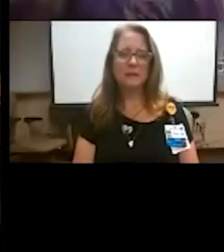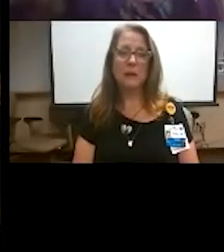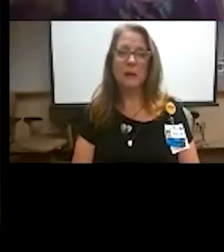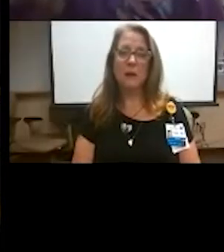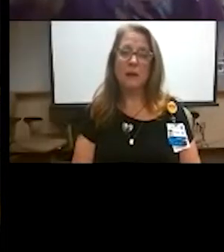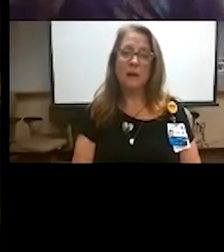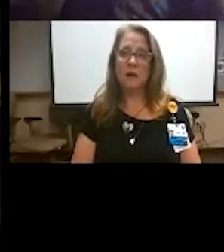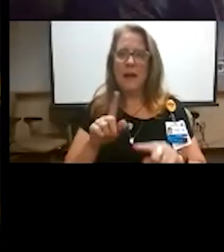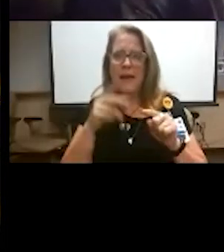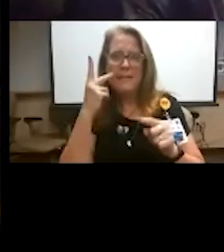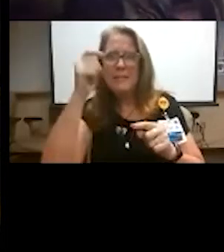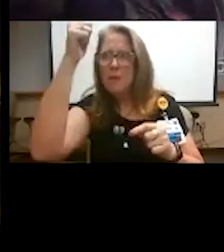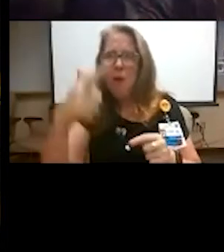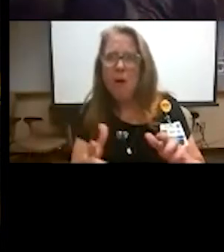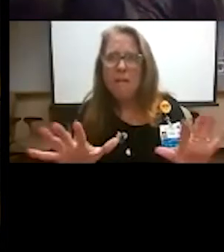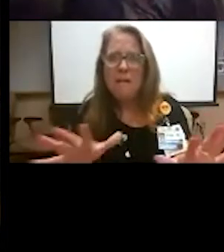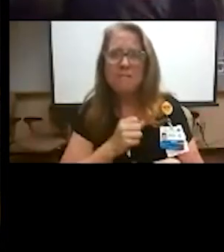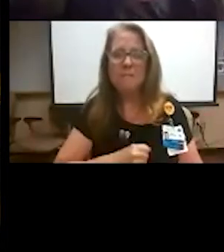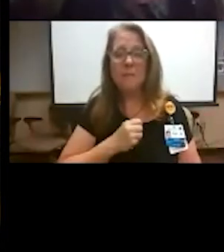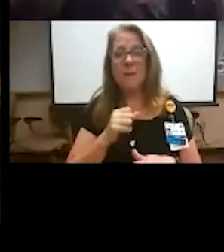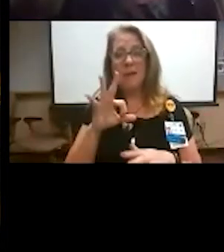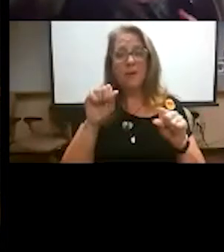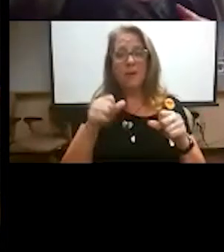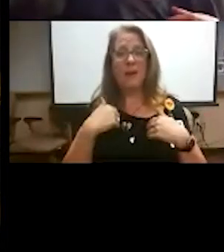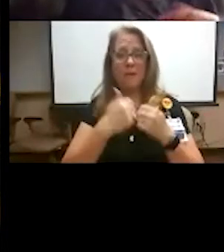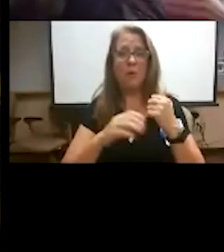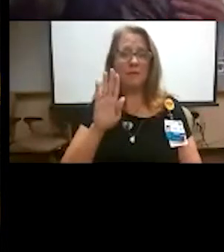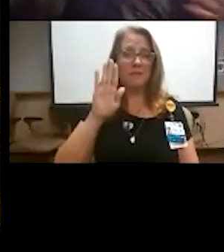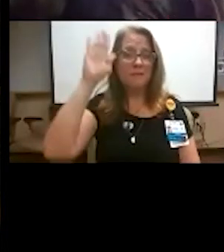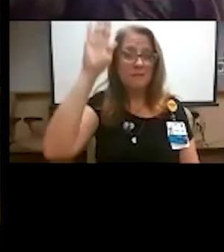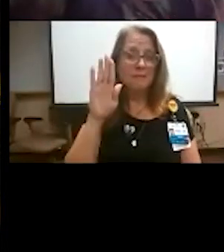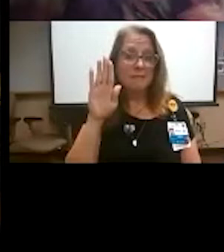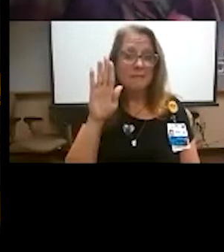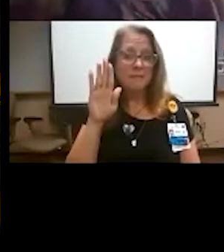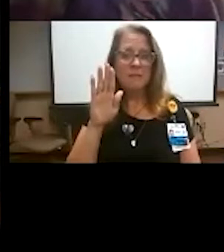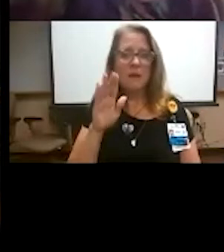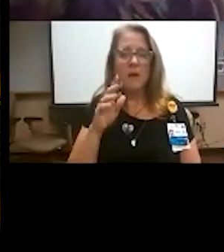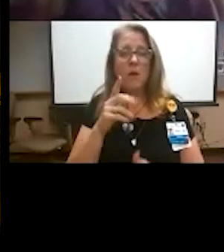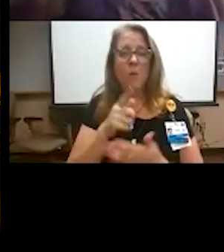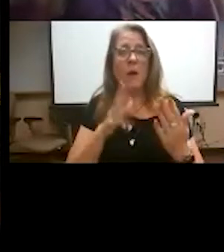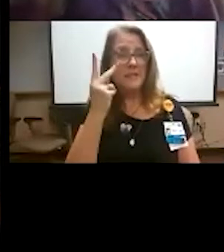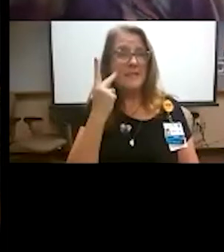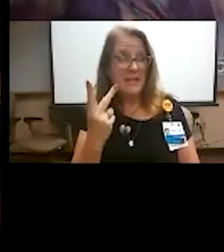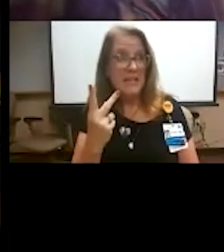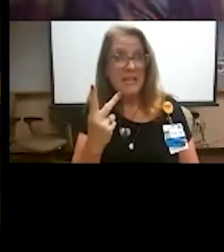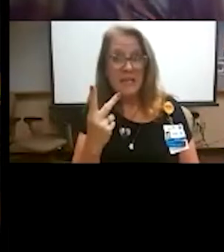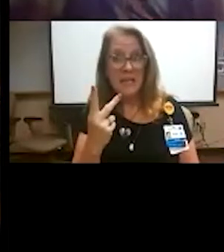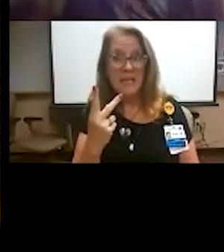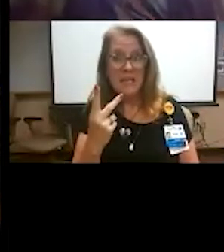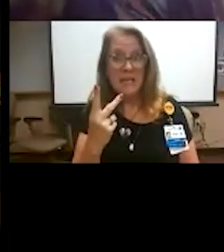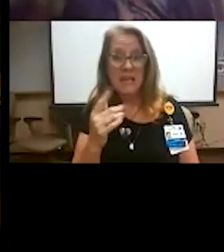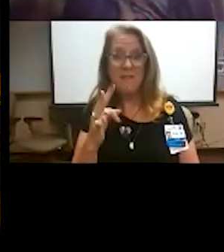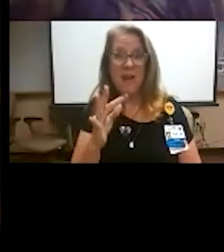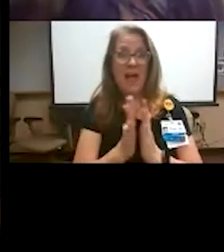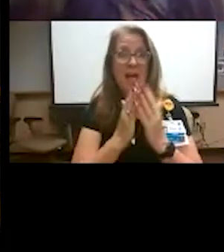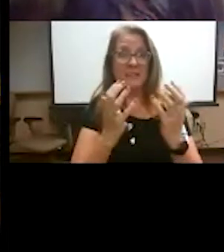can't see all of you, but if I could have everybody raise their hands, what I would see is it probably, and I asked the question,